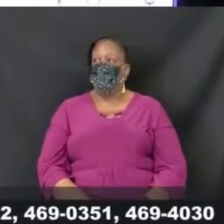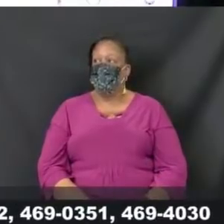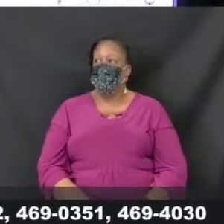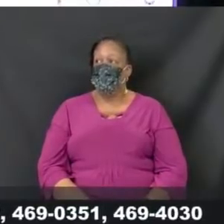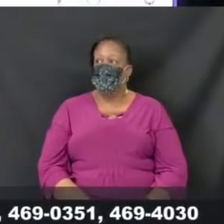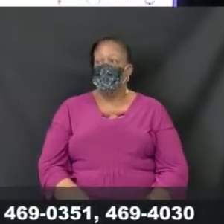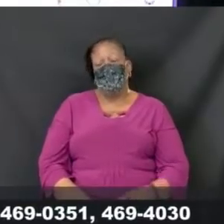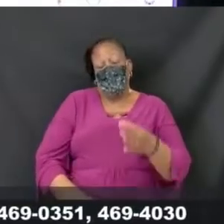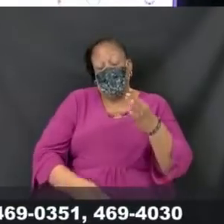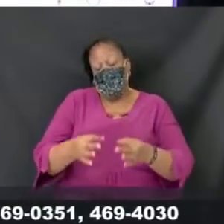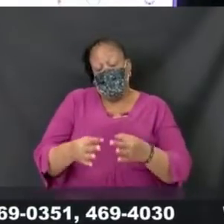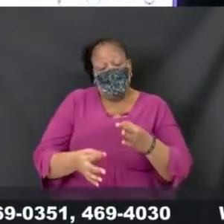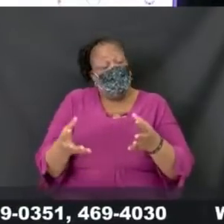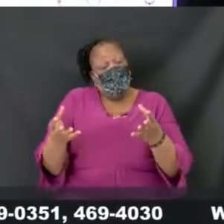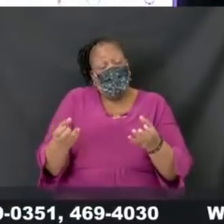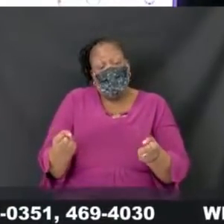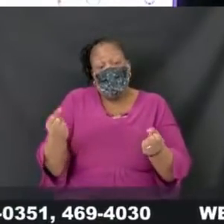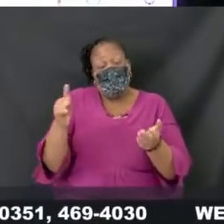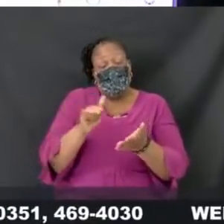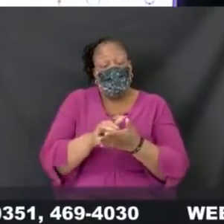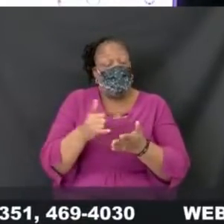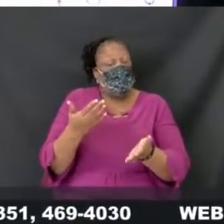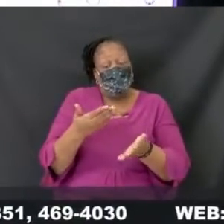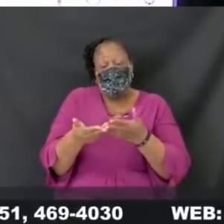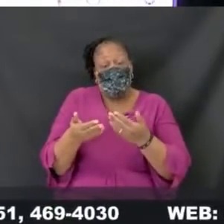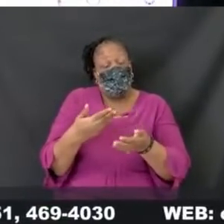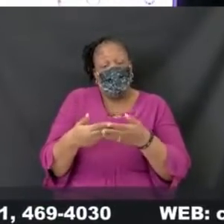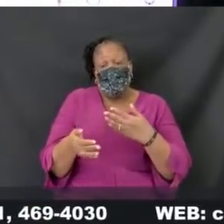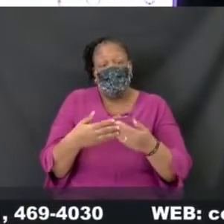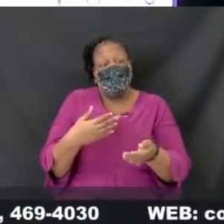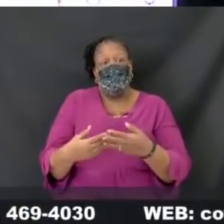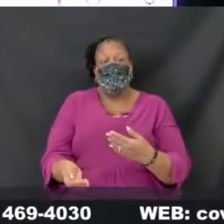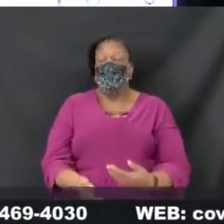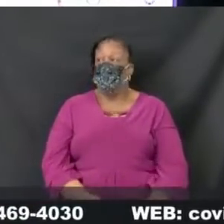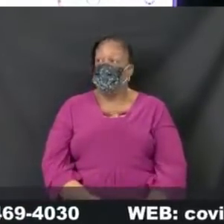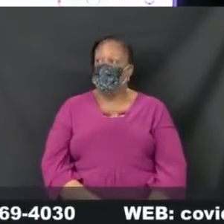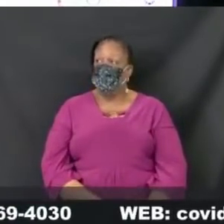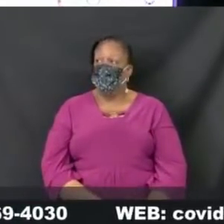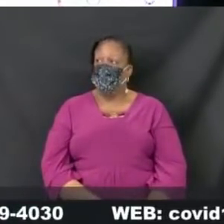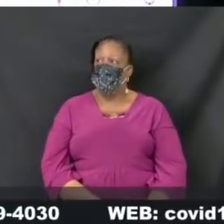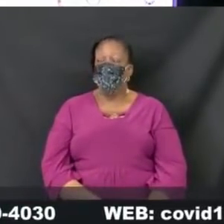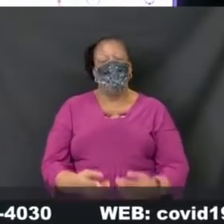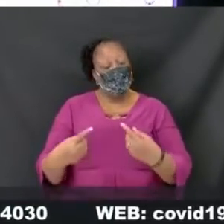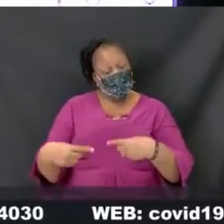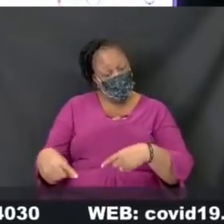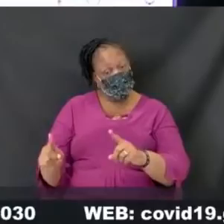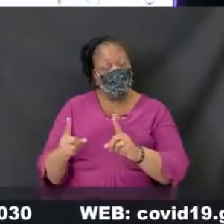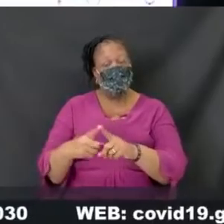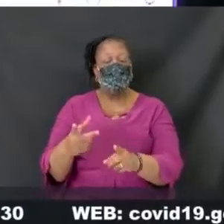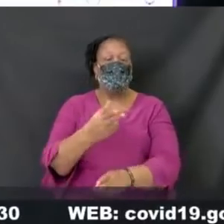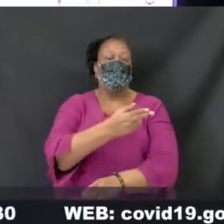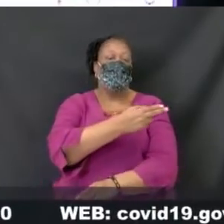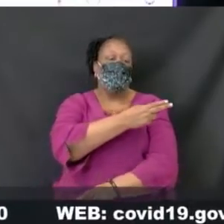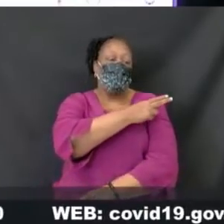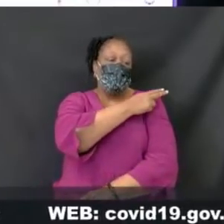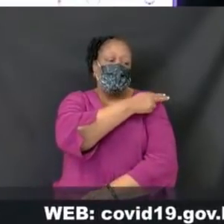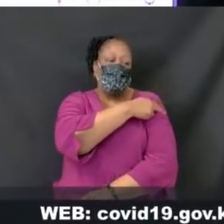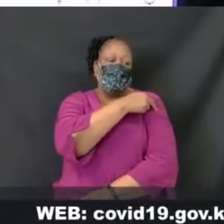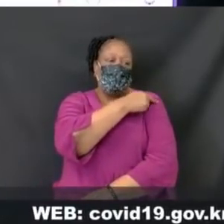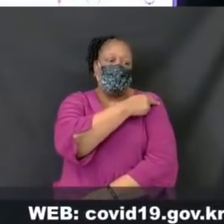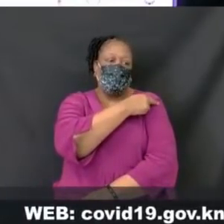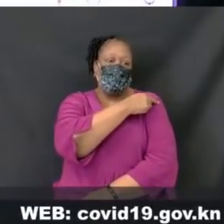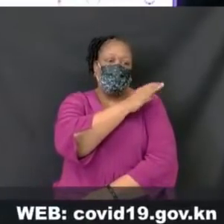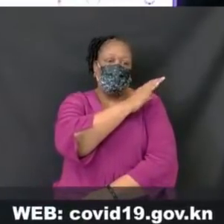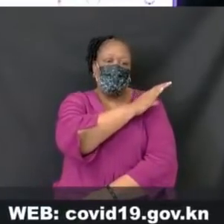are willing to get your second dose of a COVID-19 vaccine, feel free to go back to the health center and you